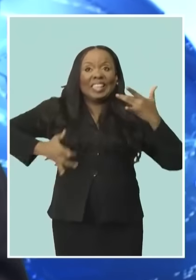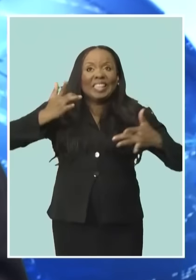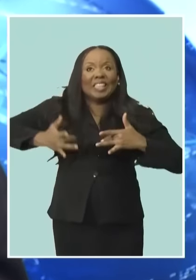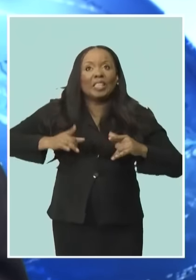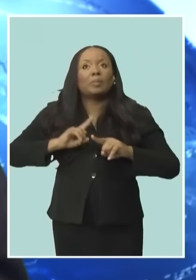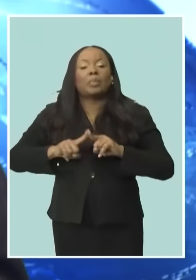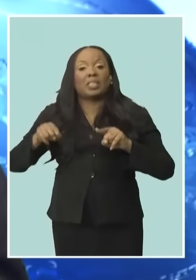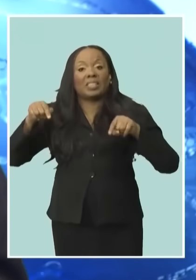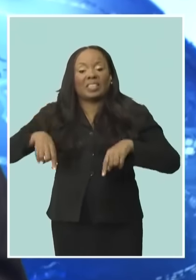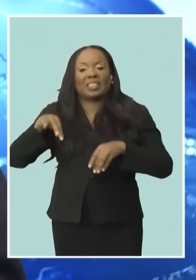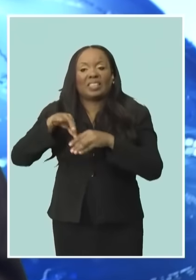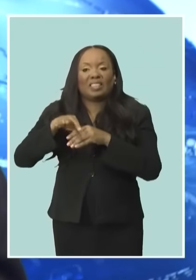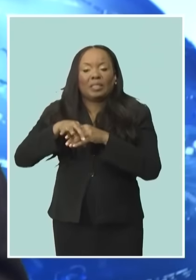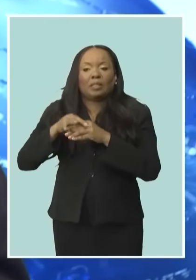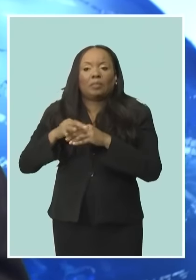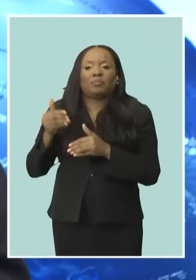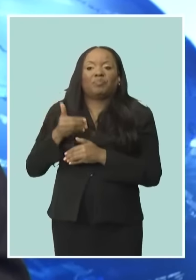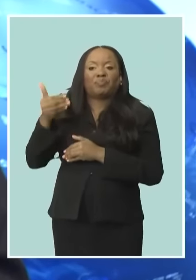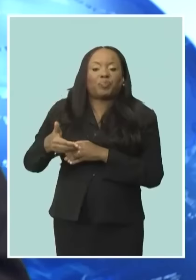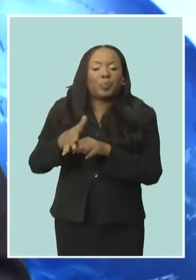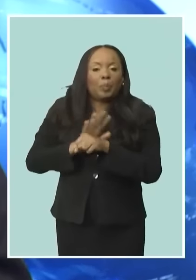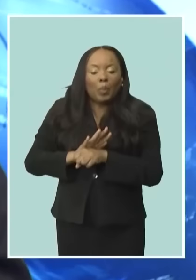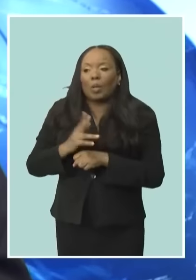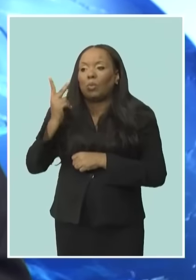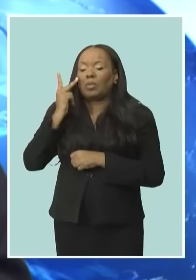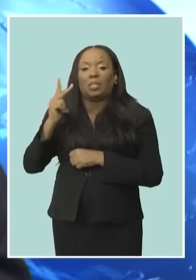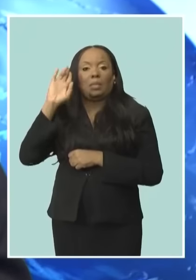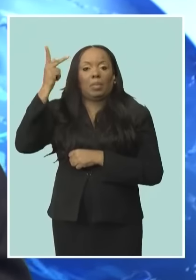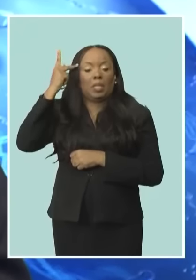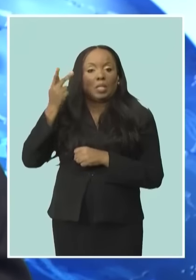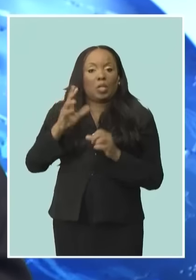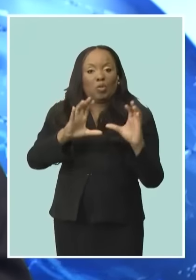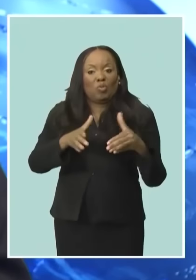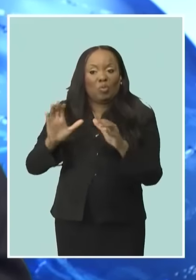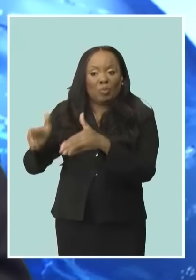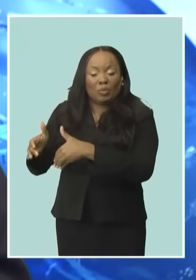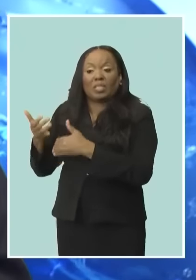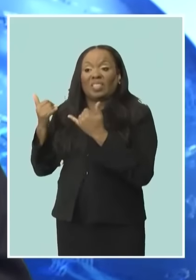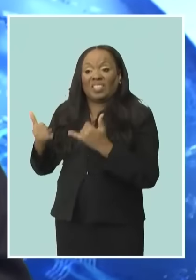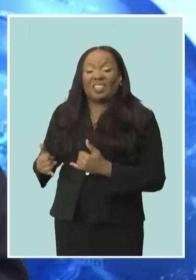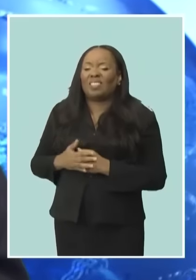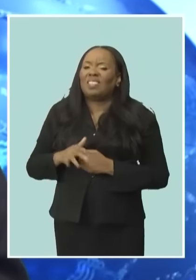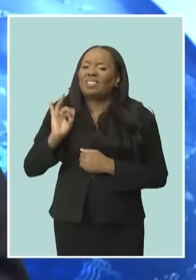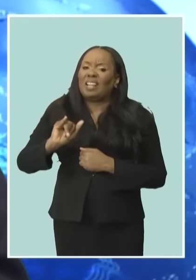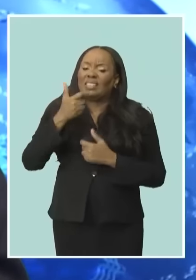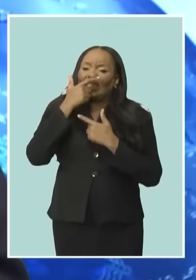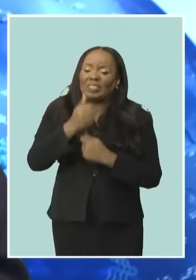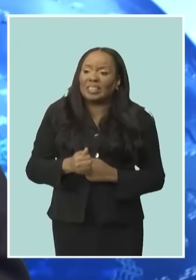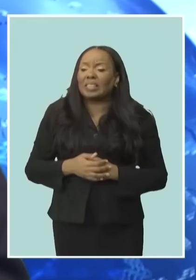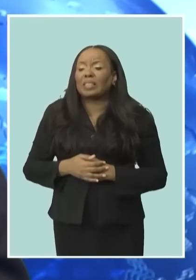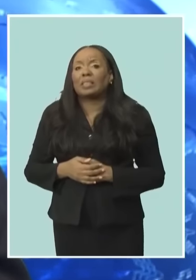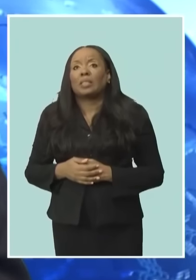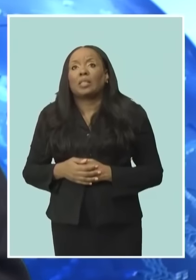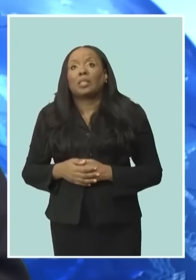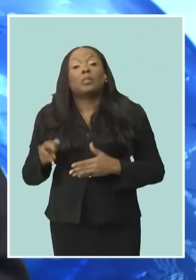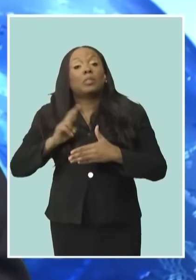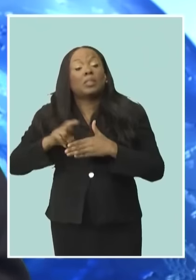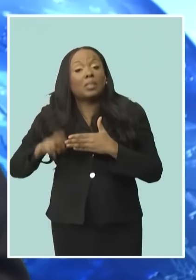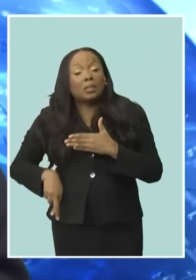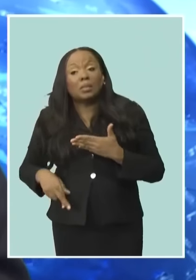that we get a chance to see the political parties back to their old self, so to speak. So I think that those would be the interest points. But in terms of the outcome, there's no